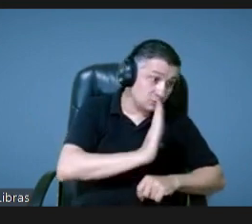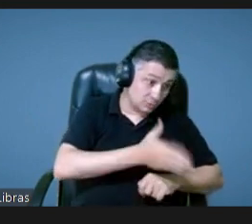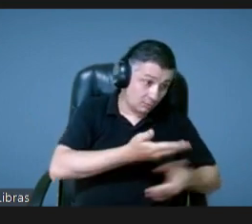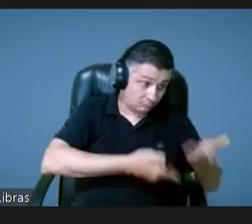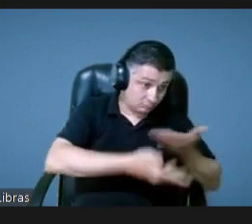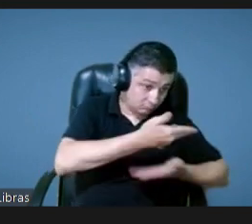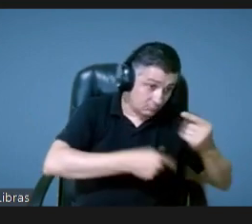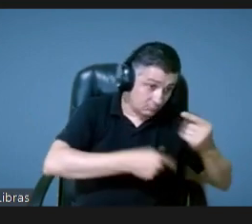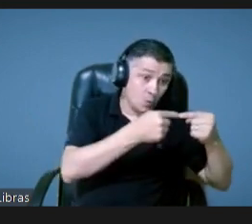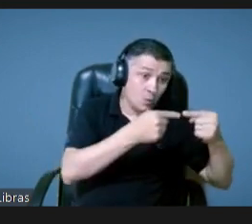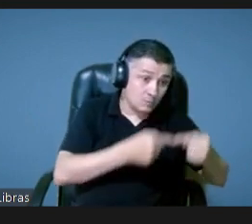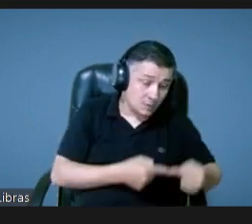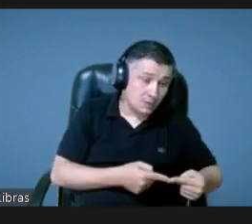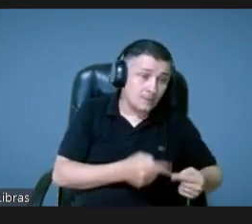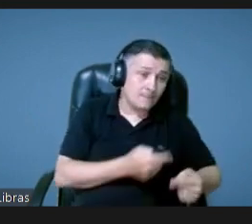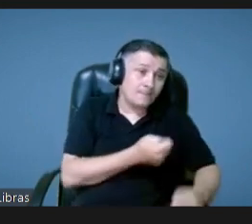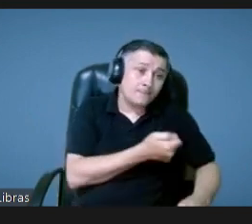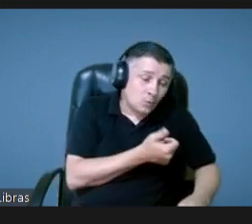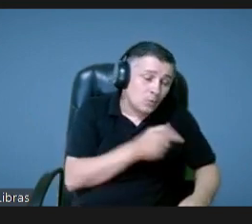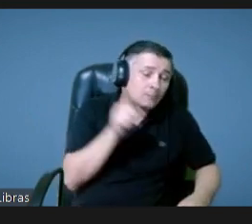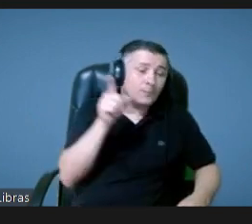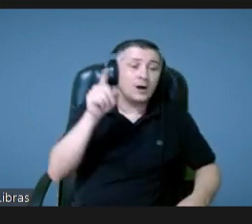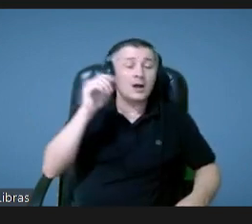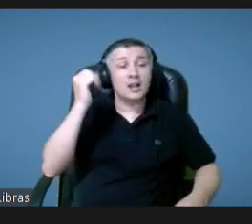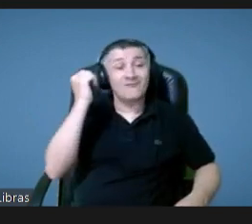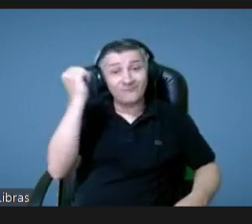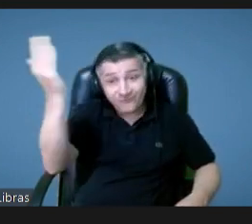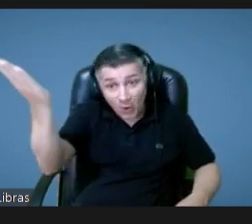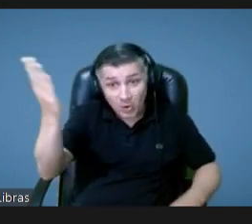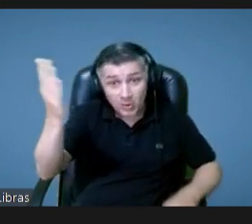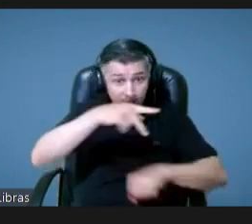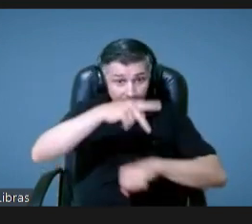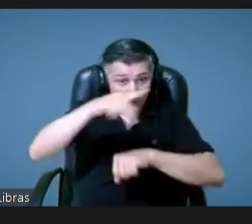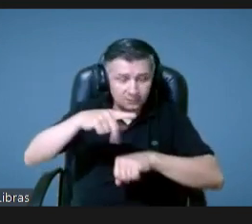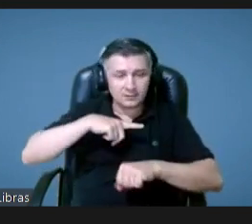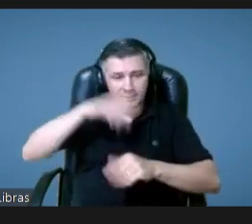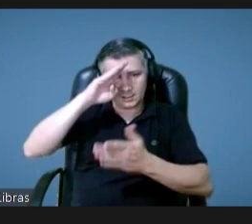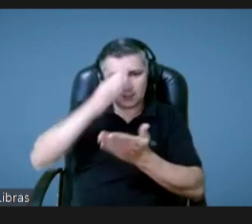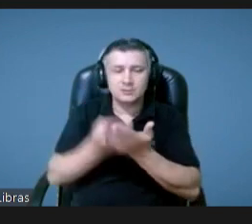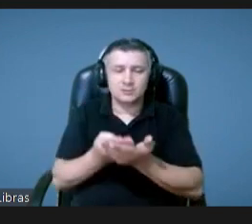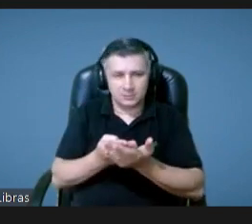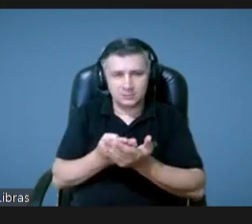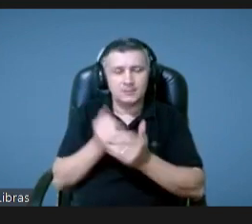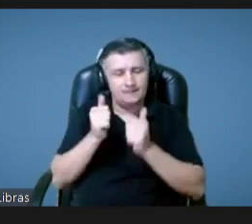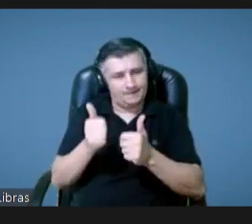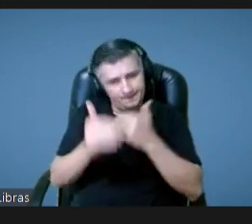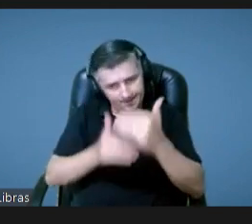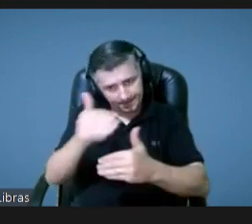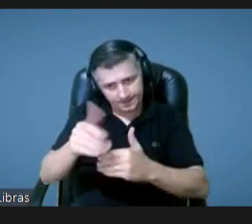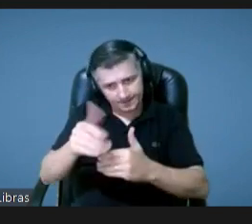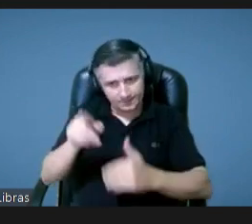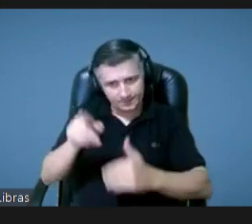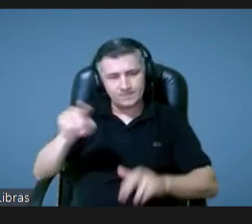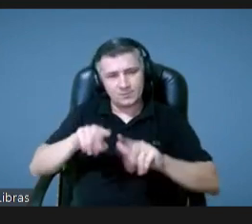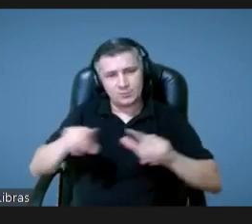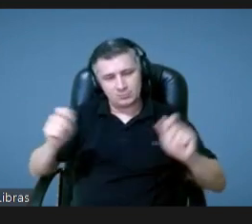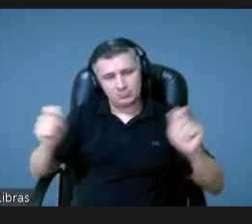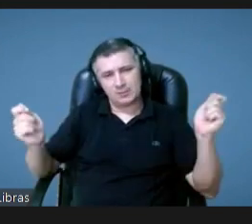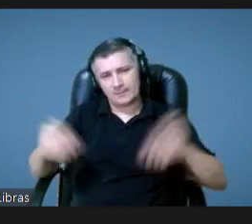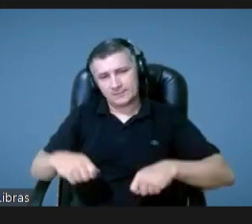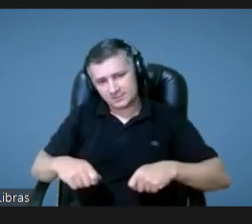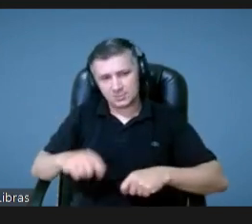funds, which in Brazil have a very low penetration. We do believe that this